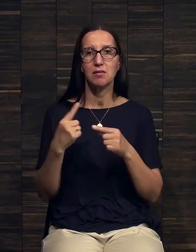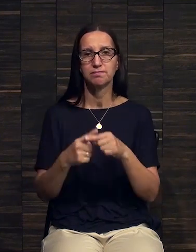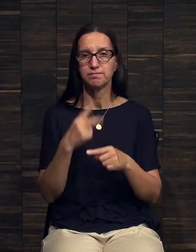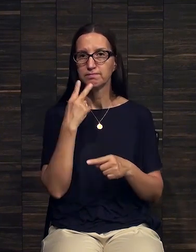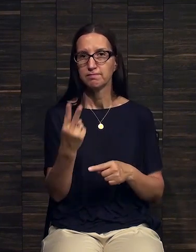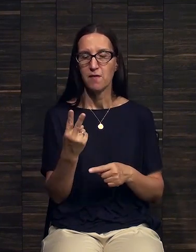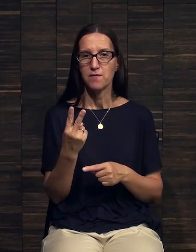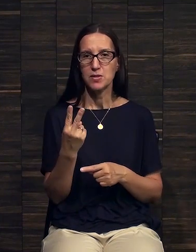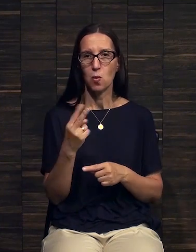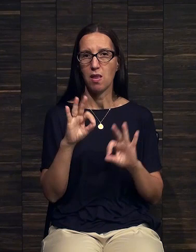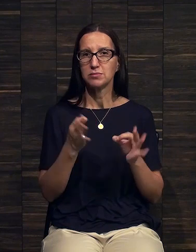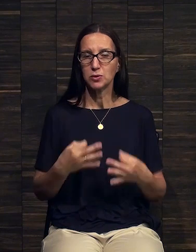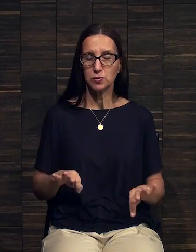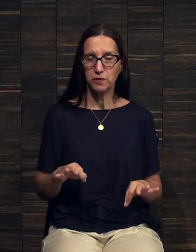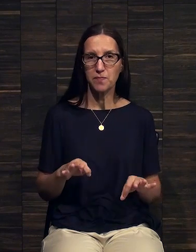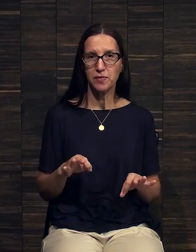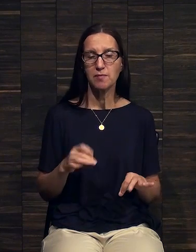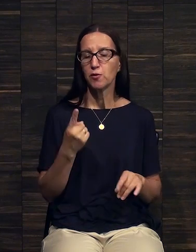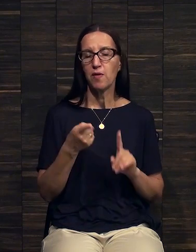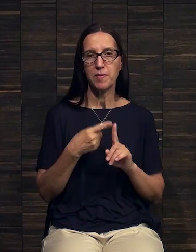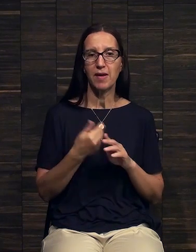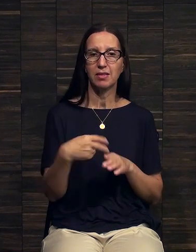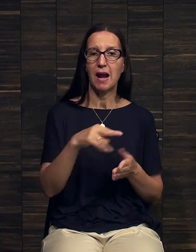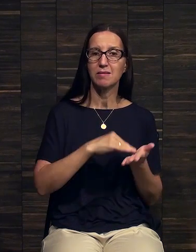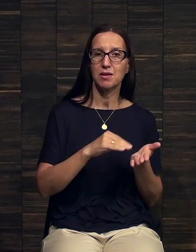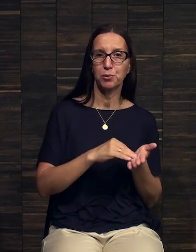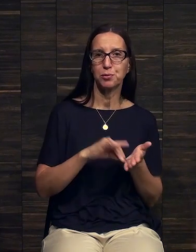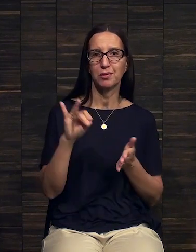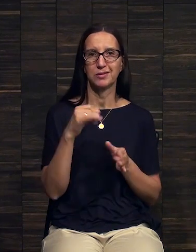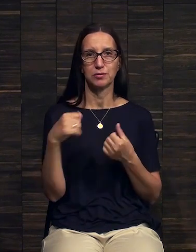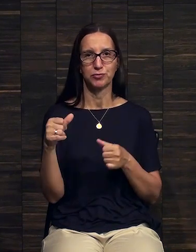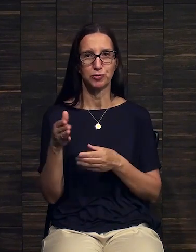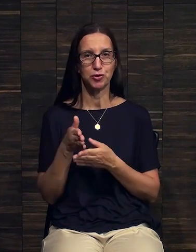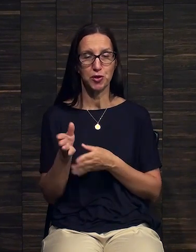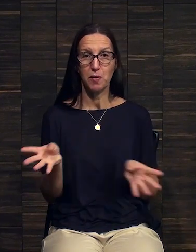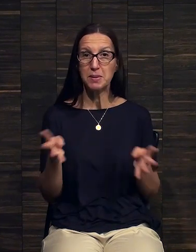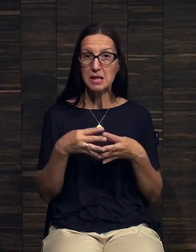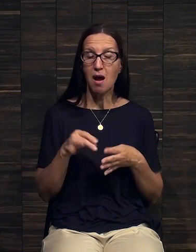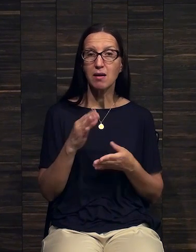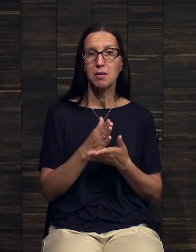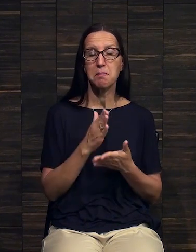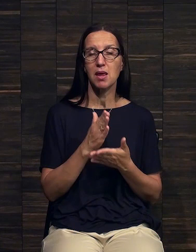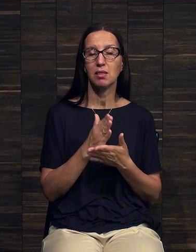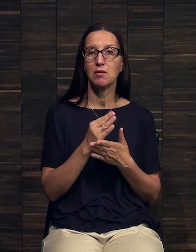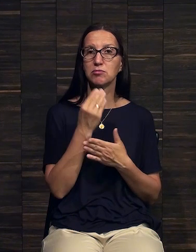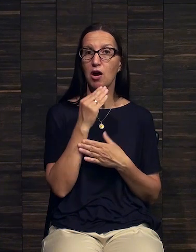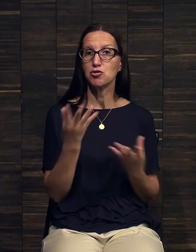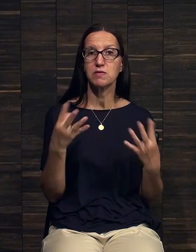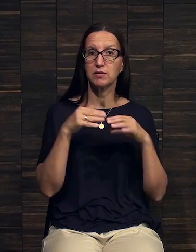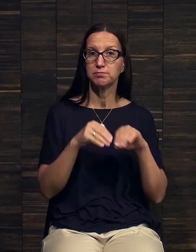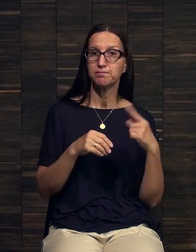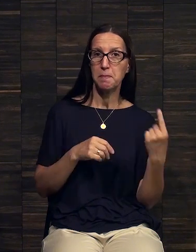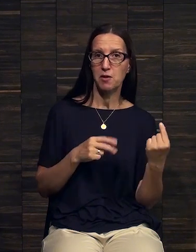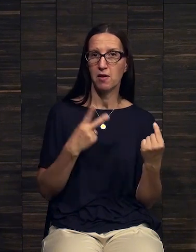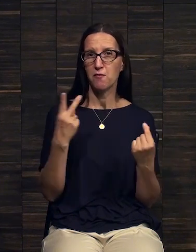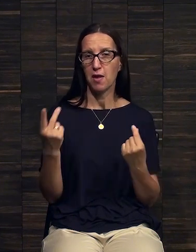between text and visual art. And first of all, painting and literature, and it has